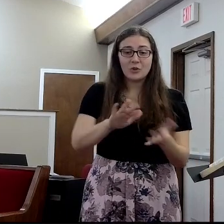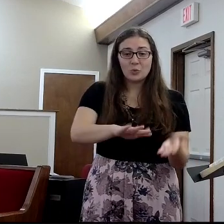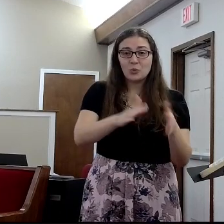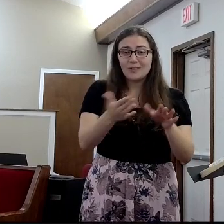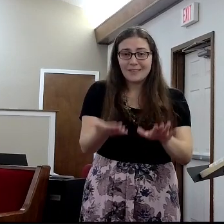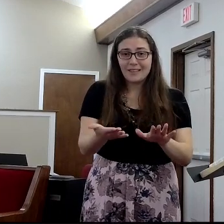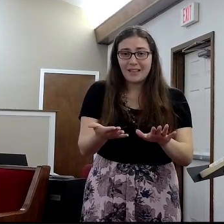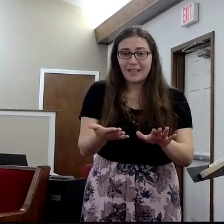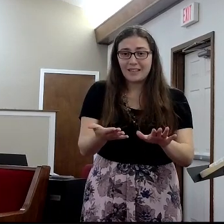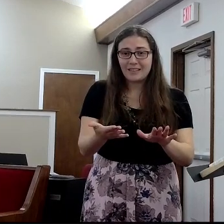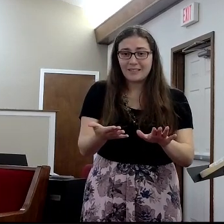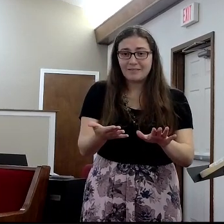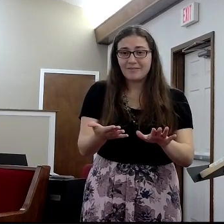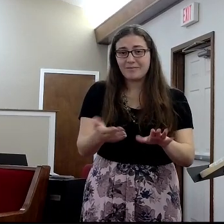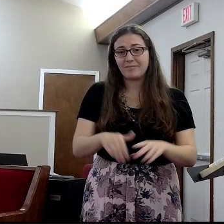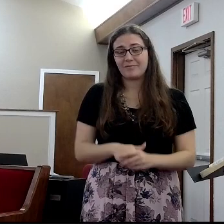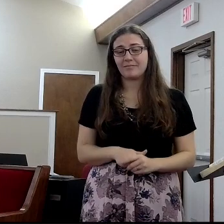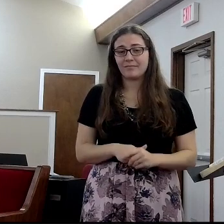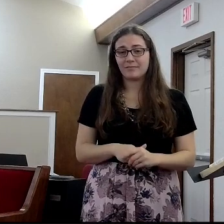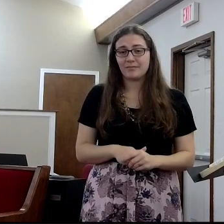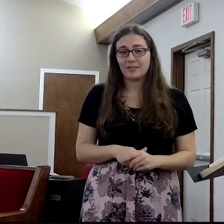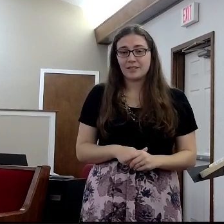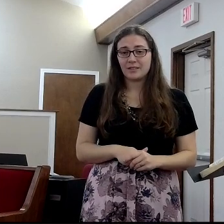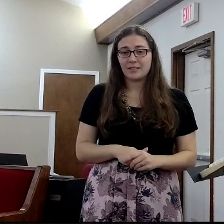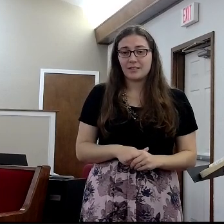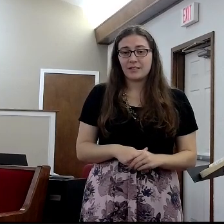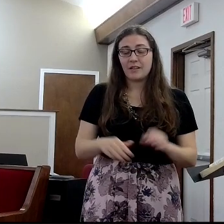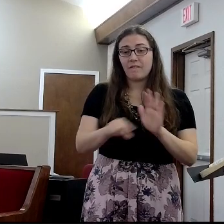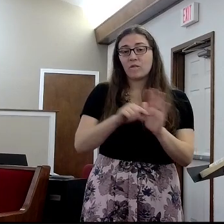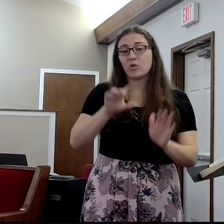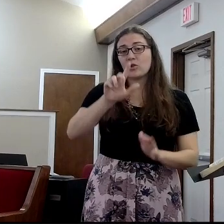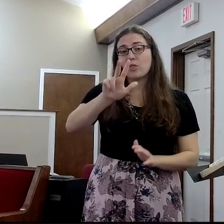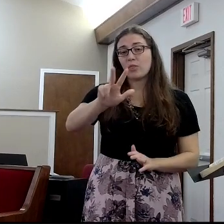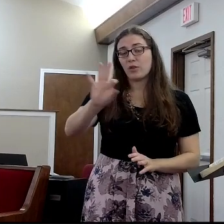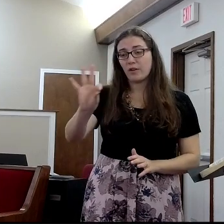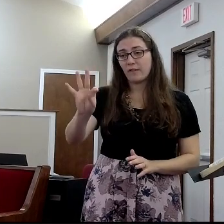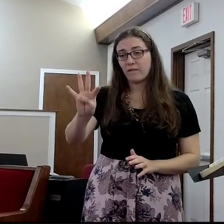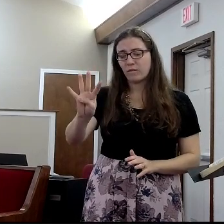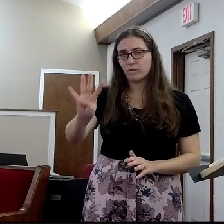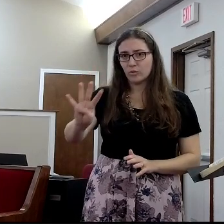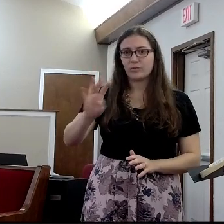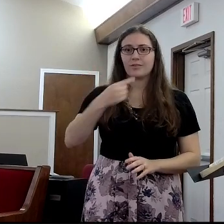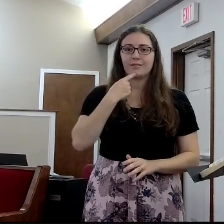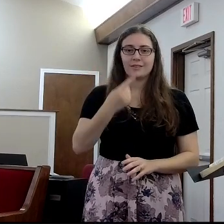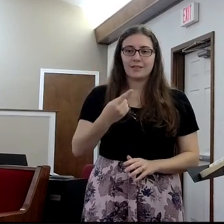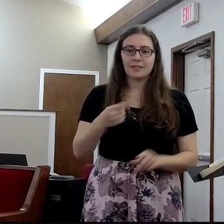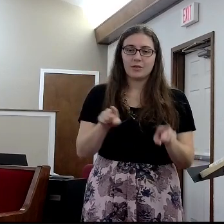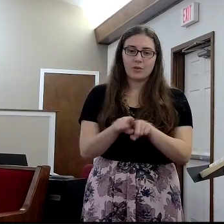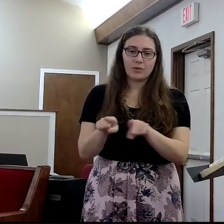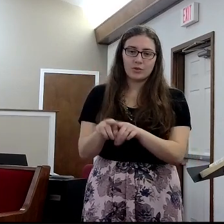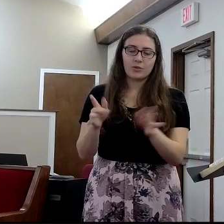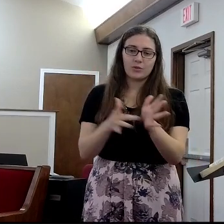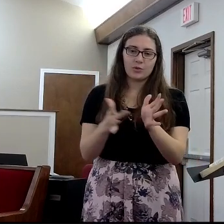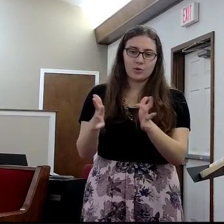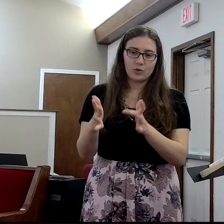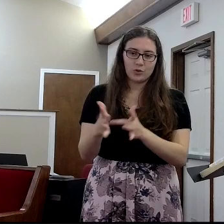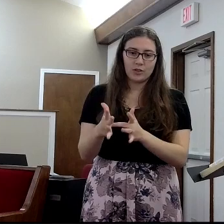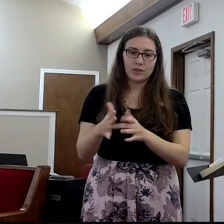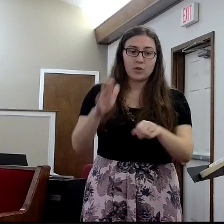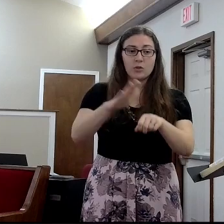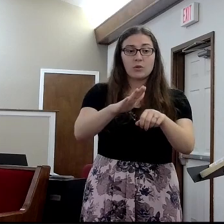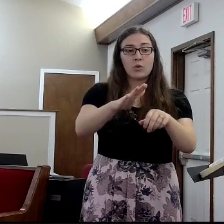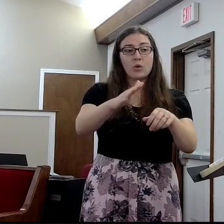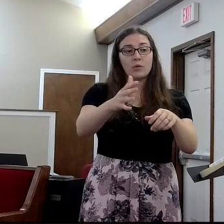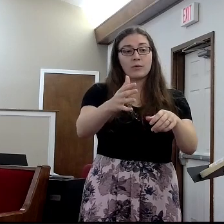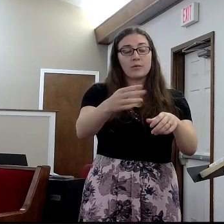to have to die for him, and doesn't want to let go of Jesus. Continue on in 34, it says, "And when he had called the people